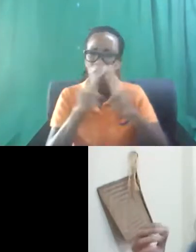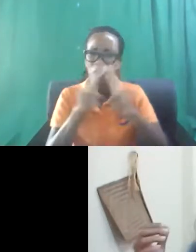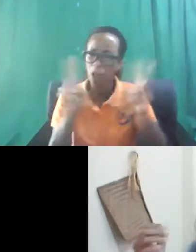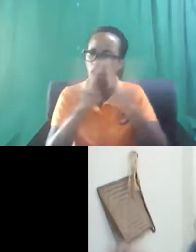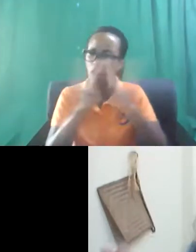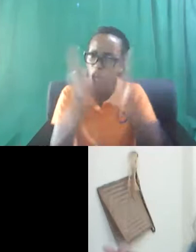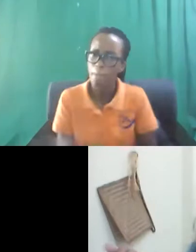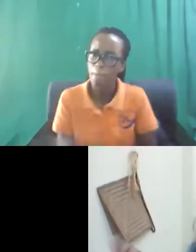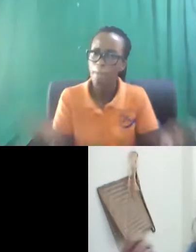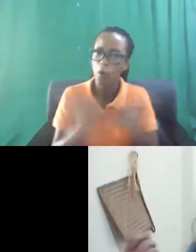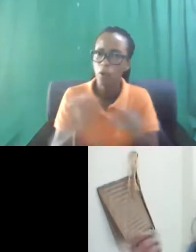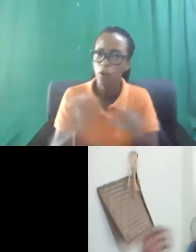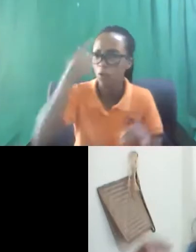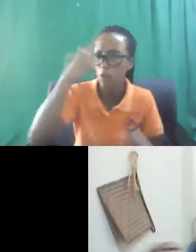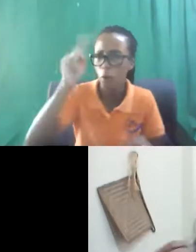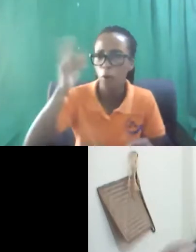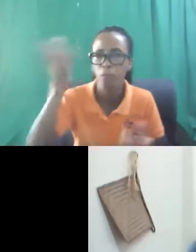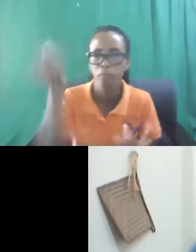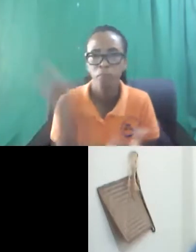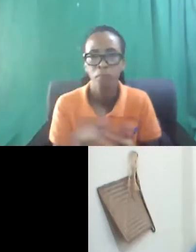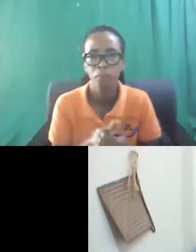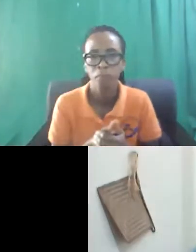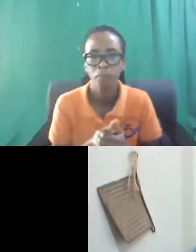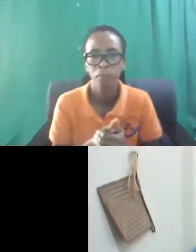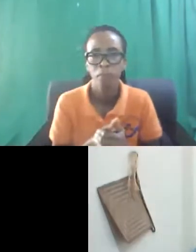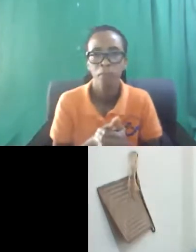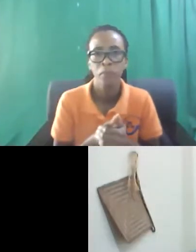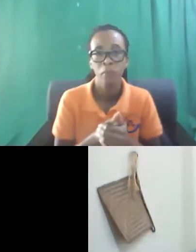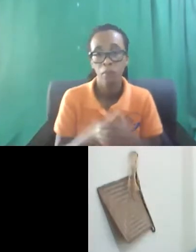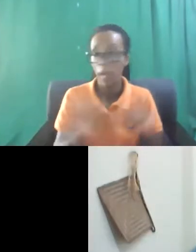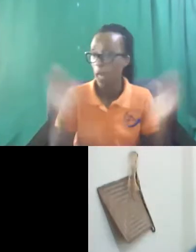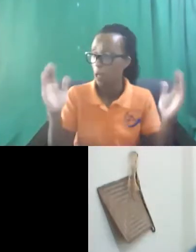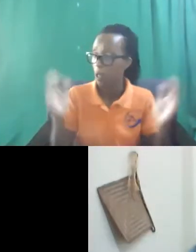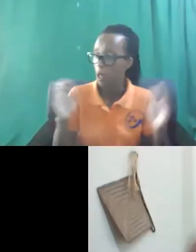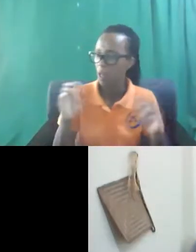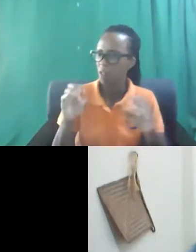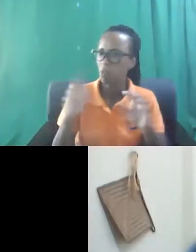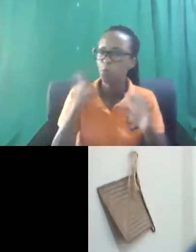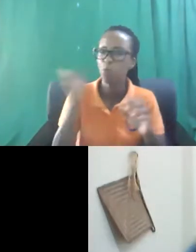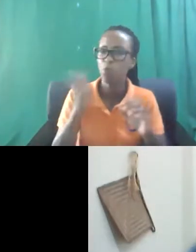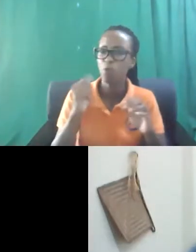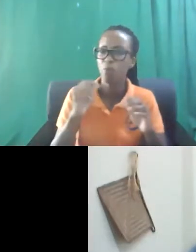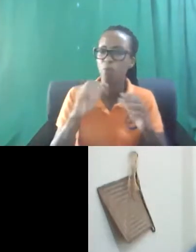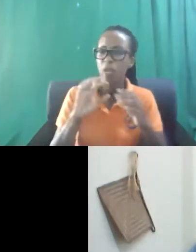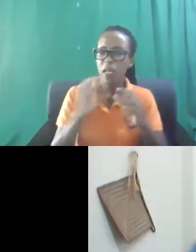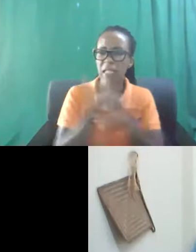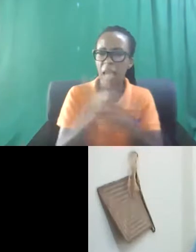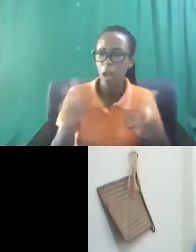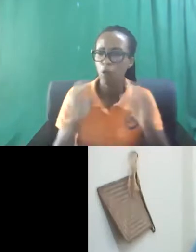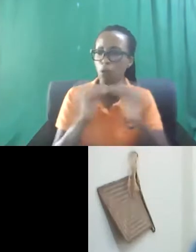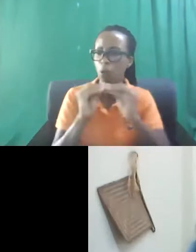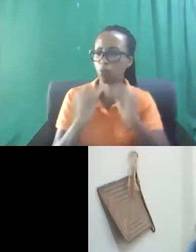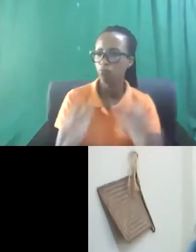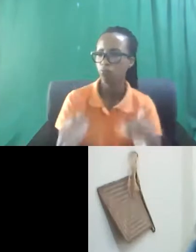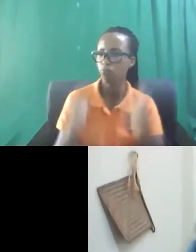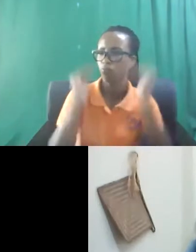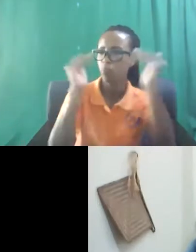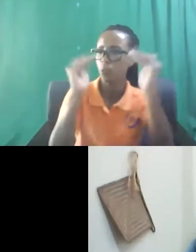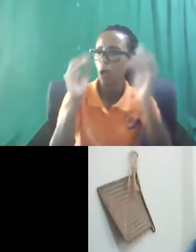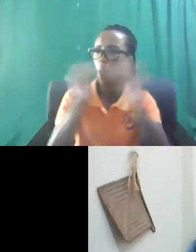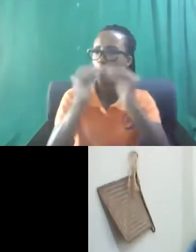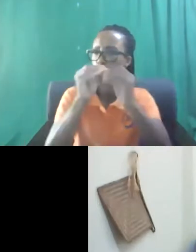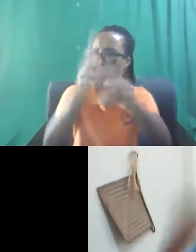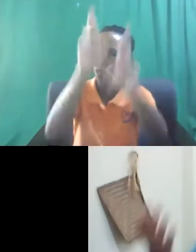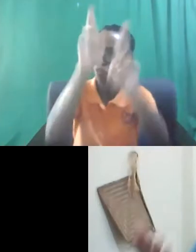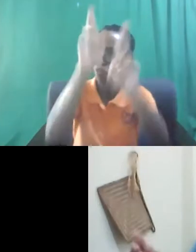like, boosting the status of sign languages and that deaf communities use, and therefore boosting